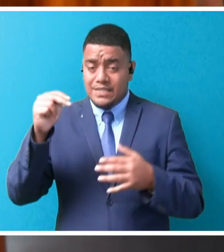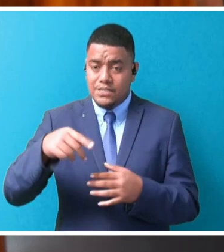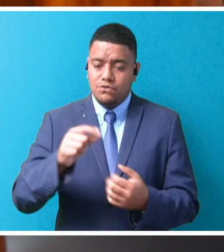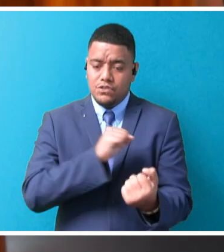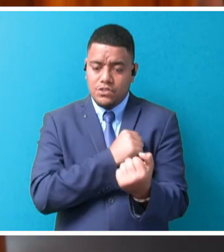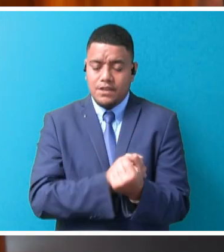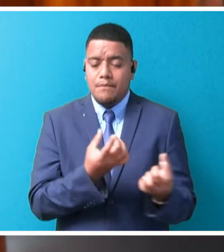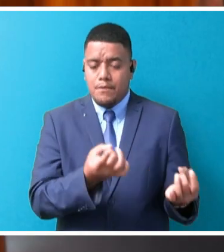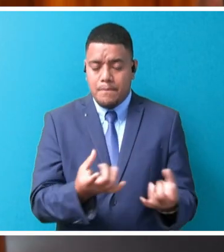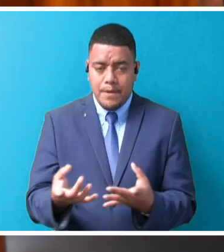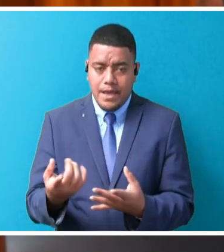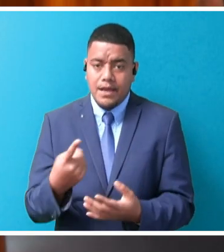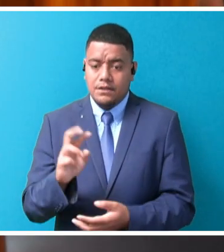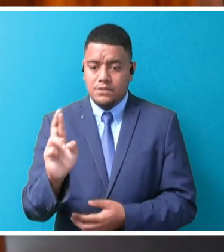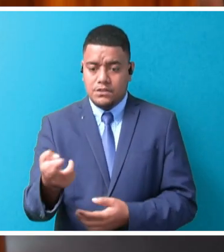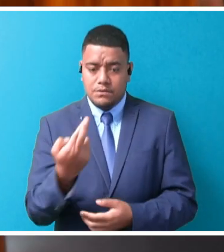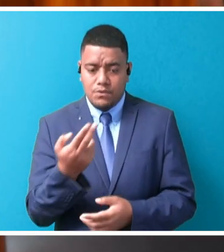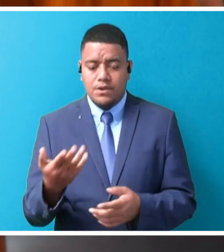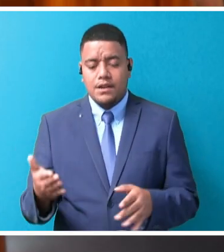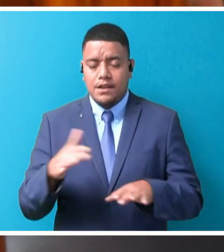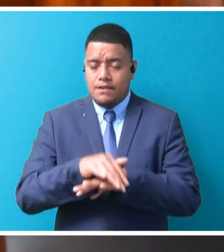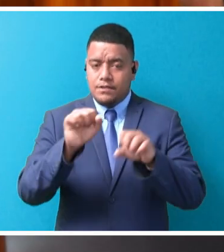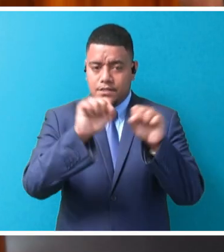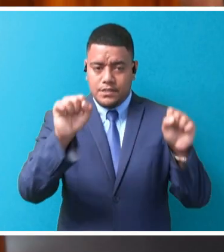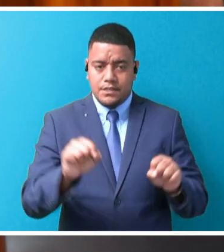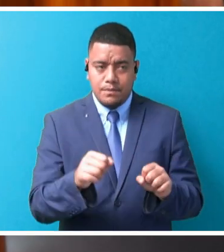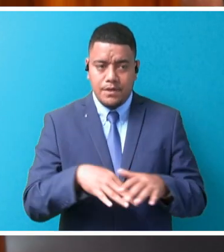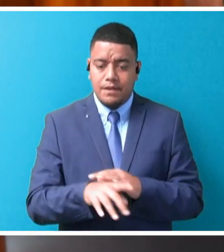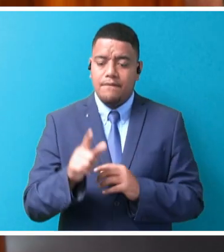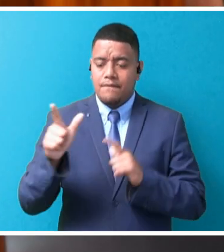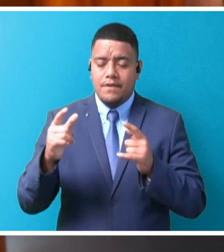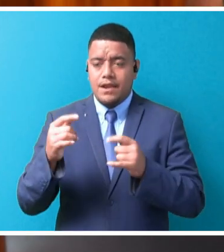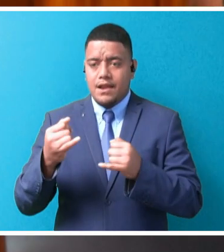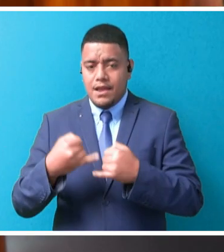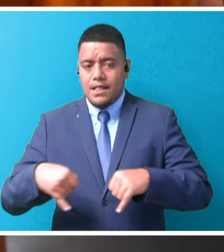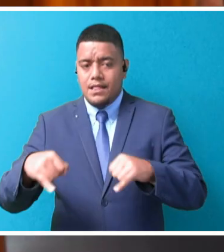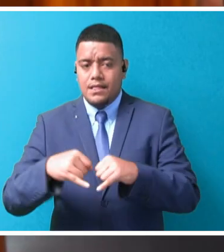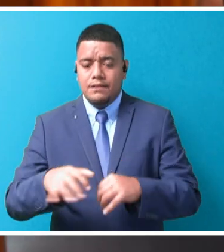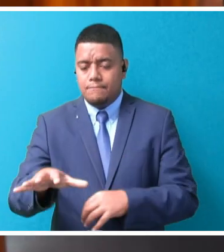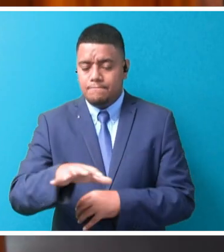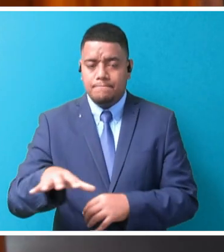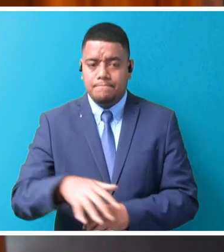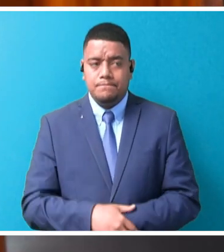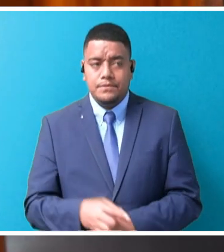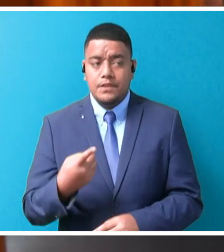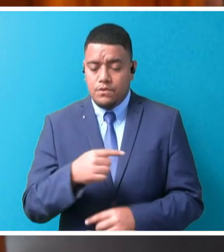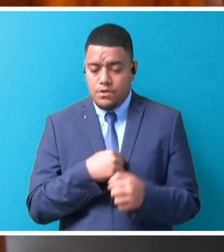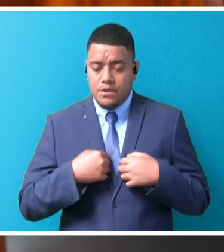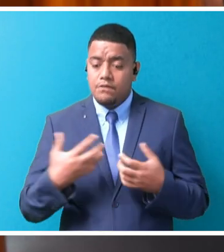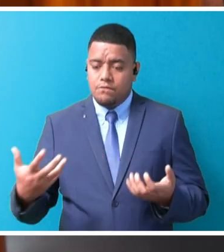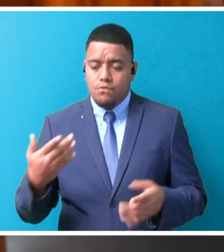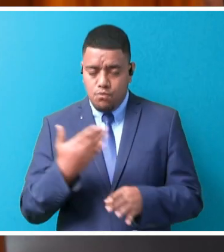strengthen preparedness, response, and recovery system in rural and maritime areas. Mr. Speaker, sir, we are enhancing